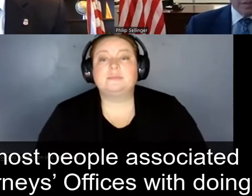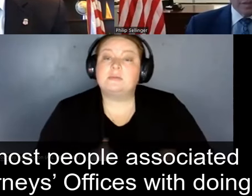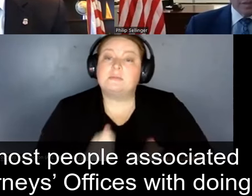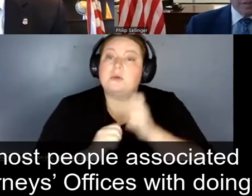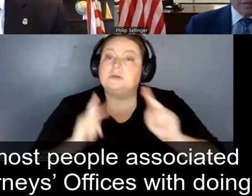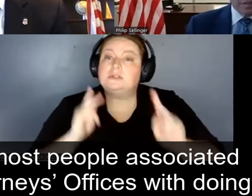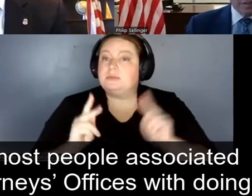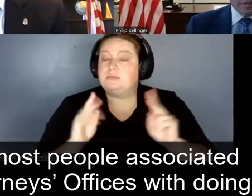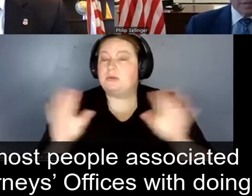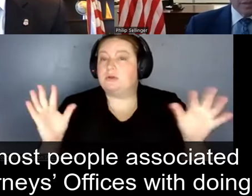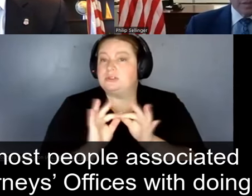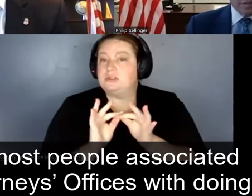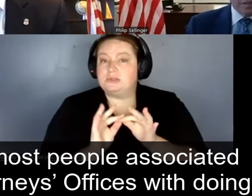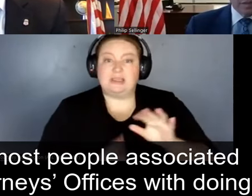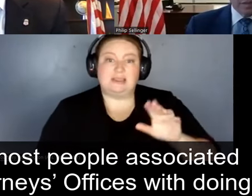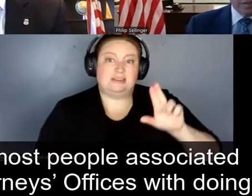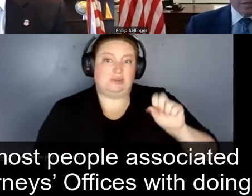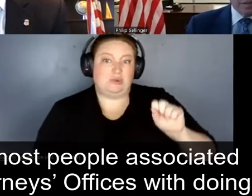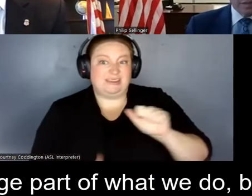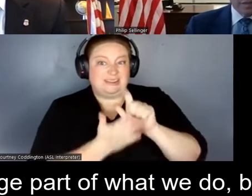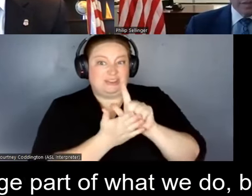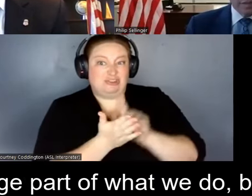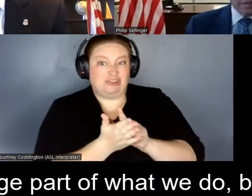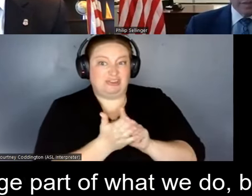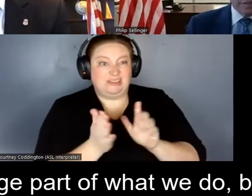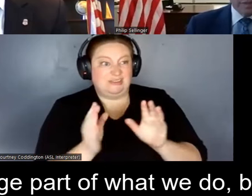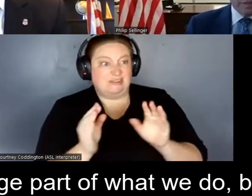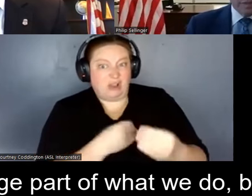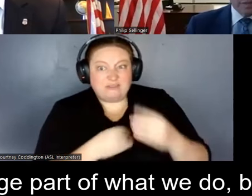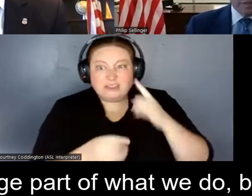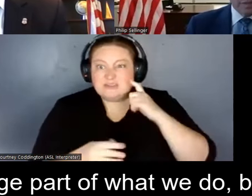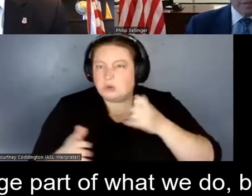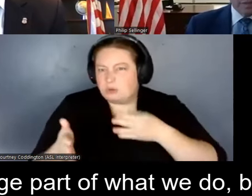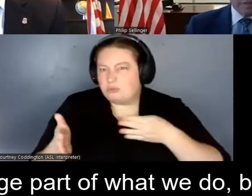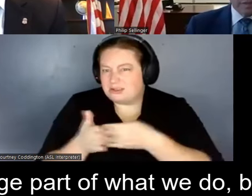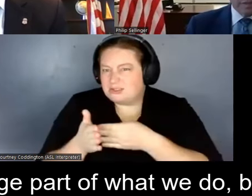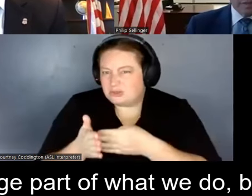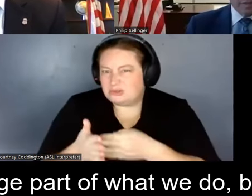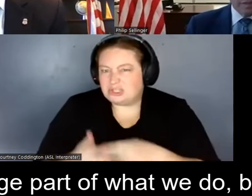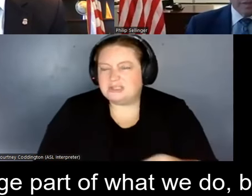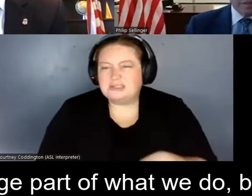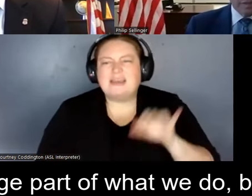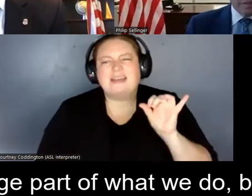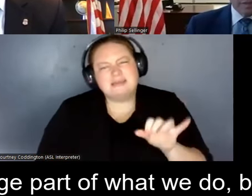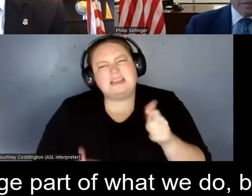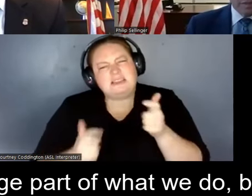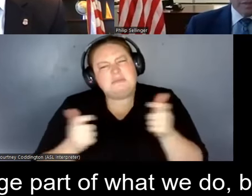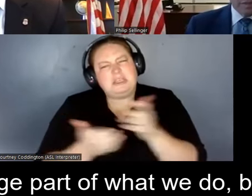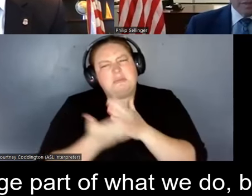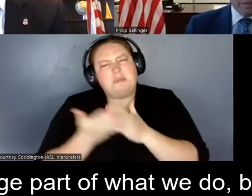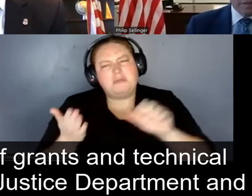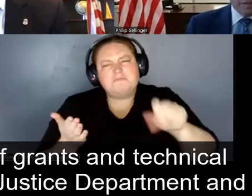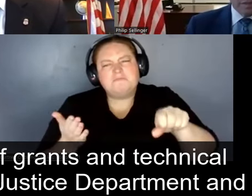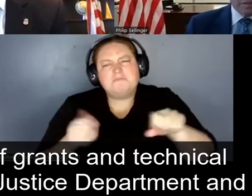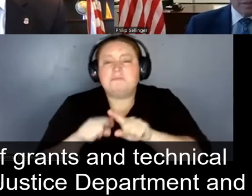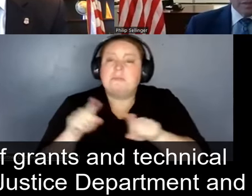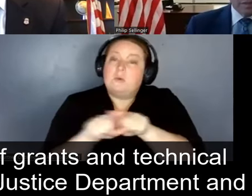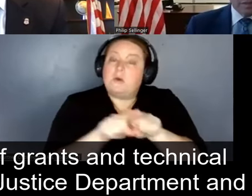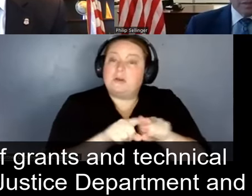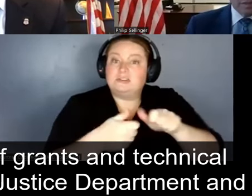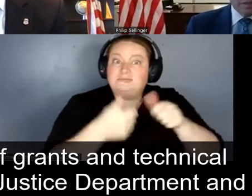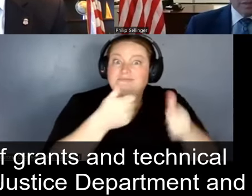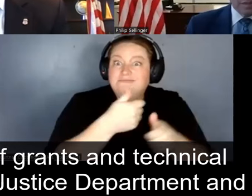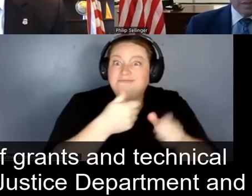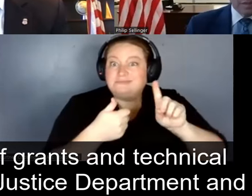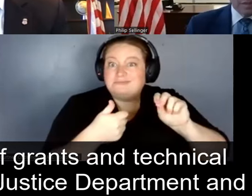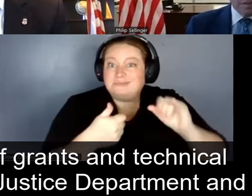States Attorney's offices with doing prosecutions, and that is a very large part of what we do, but we're also part of the Justice Department. And